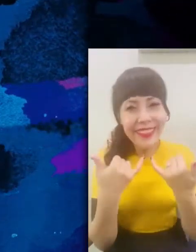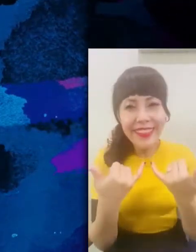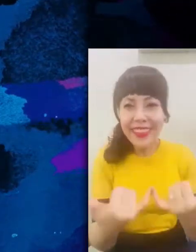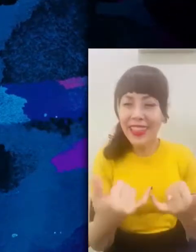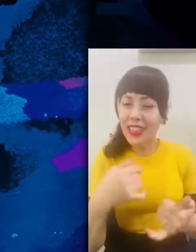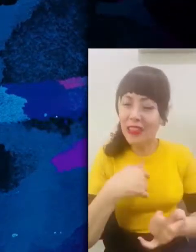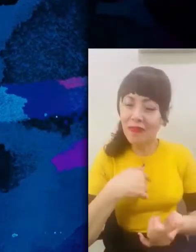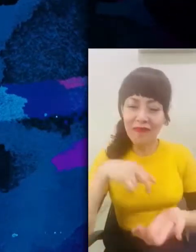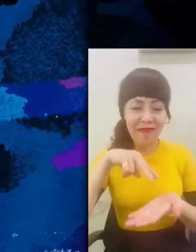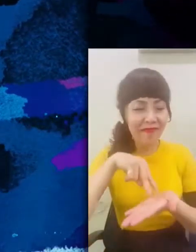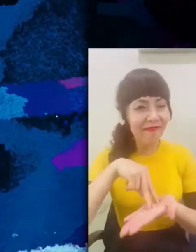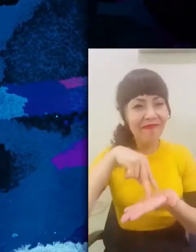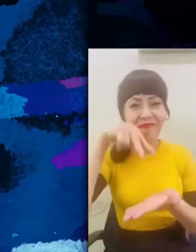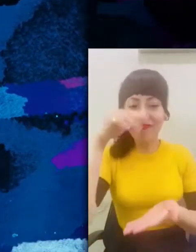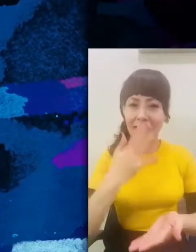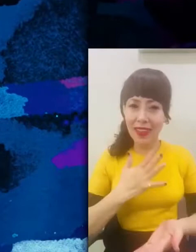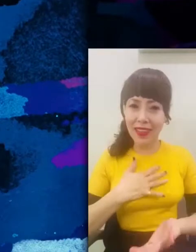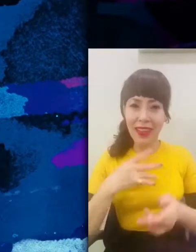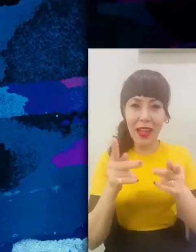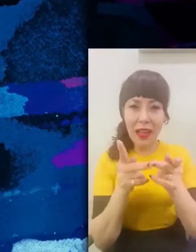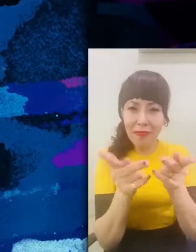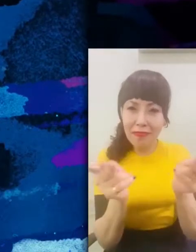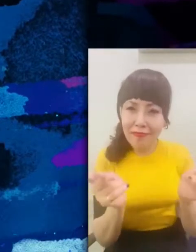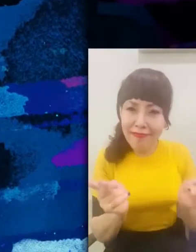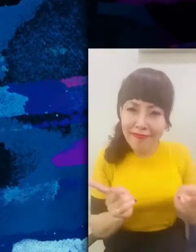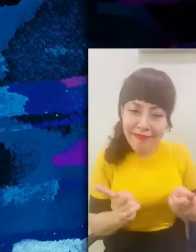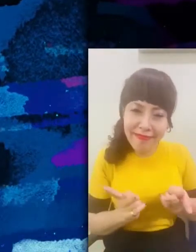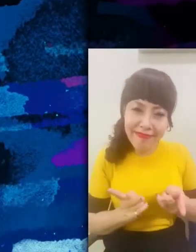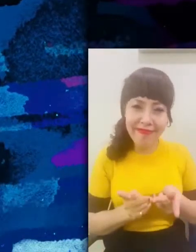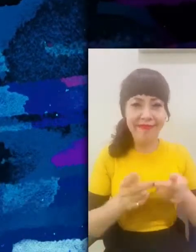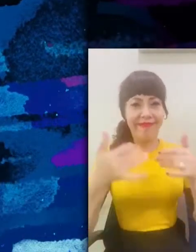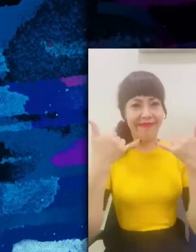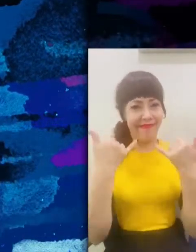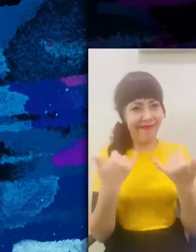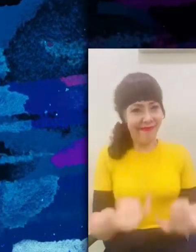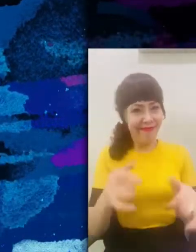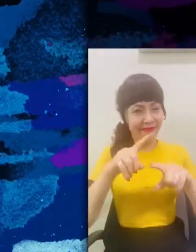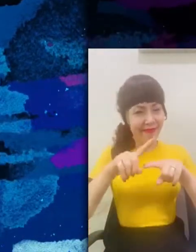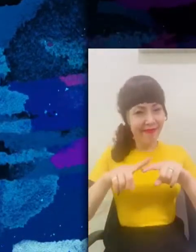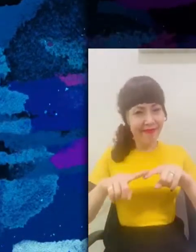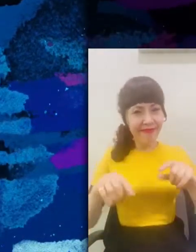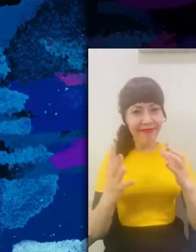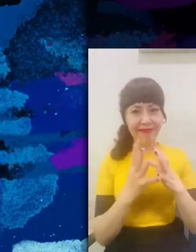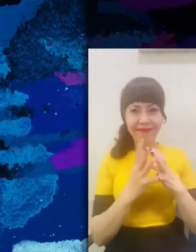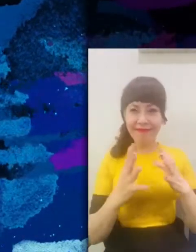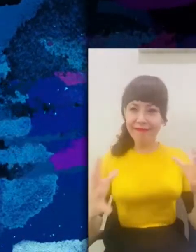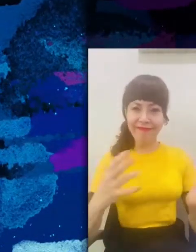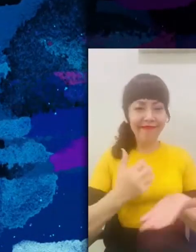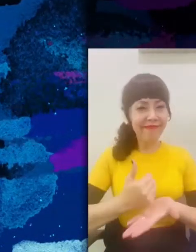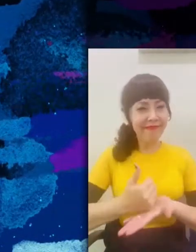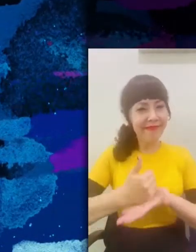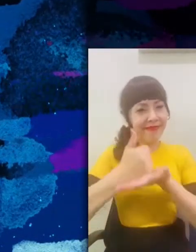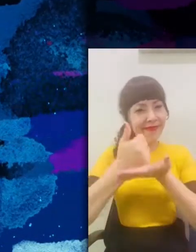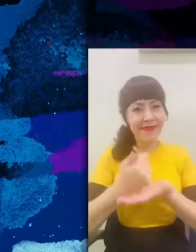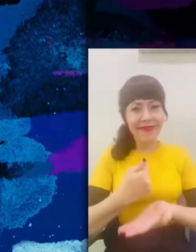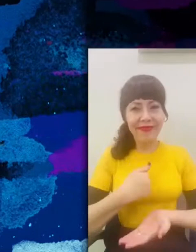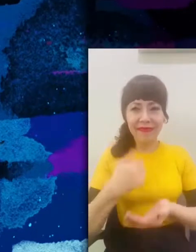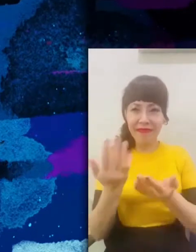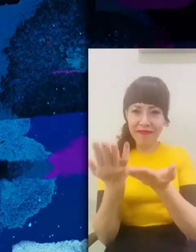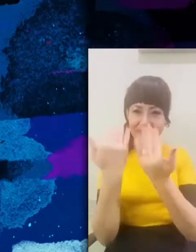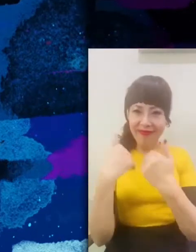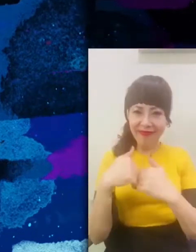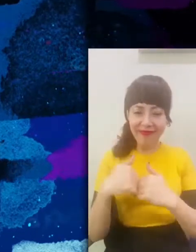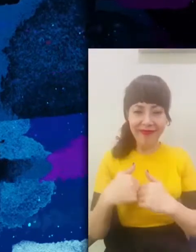love. Here I raise mine Ebenezer, hither by thy help